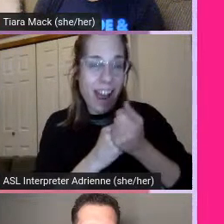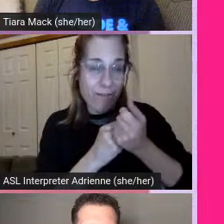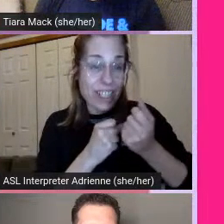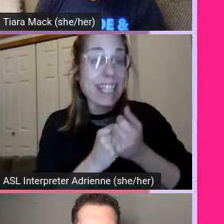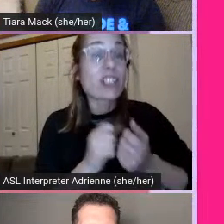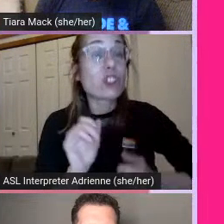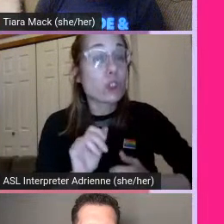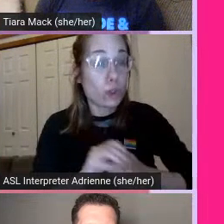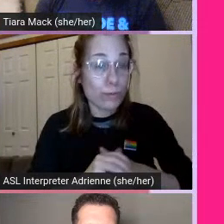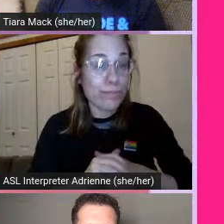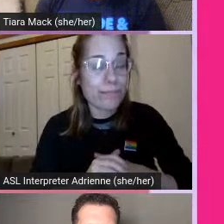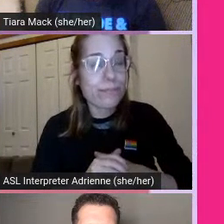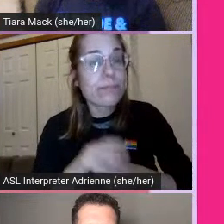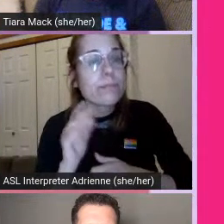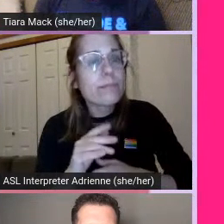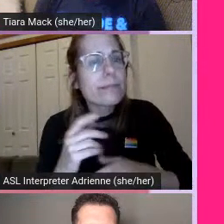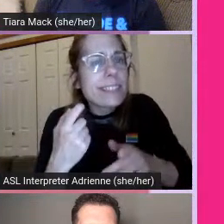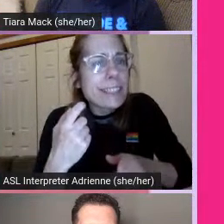really amazing and